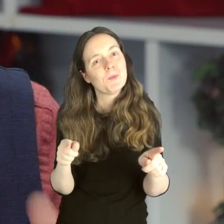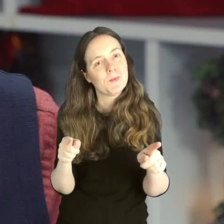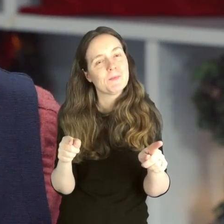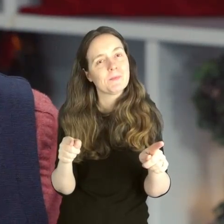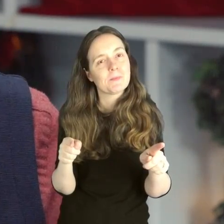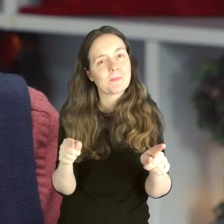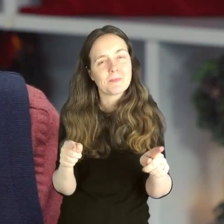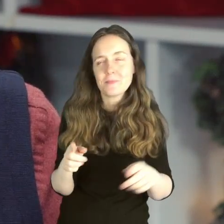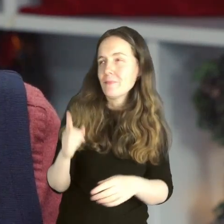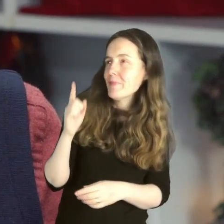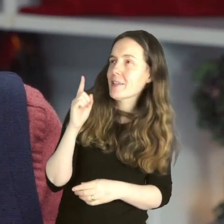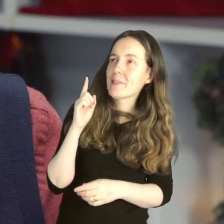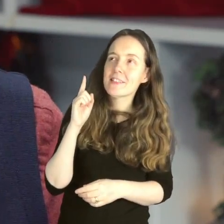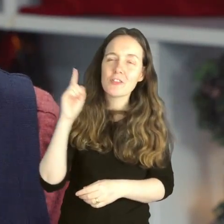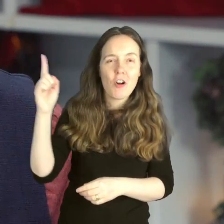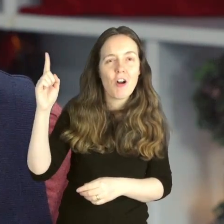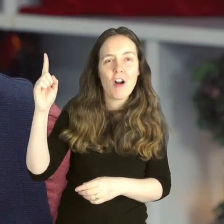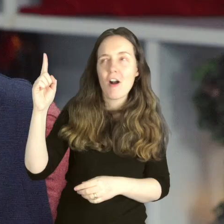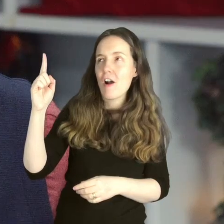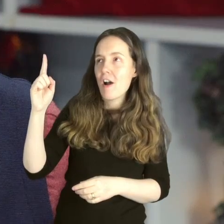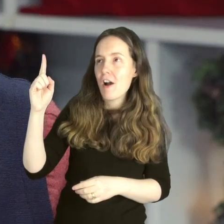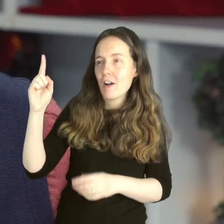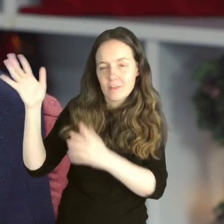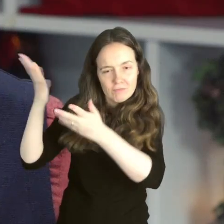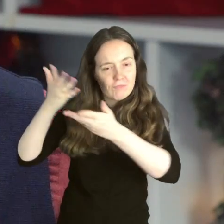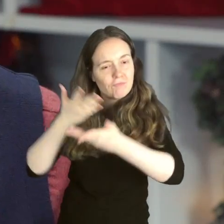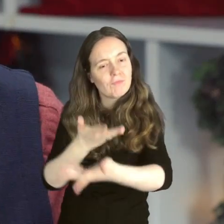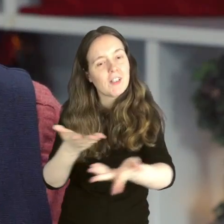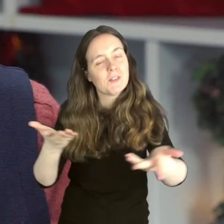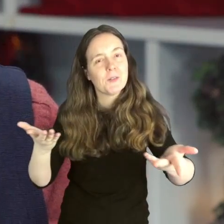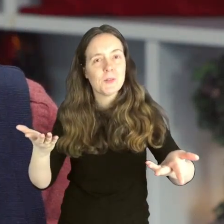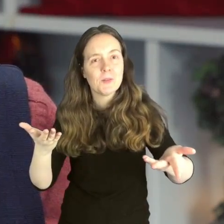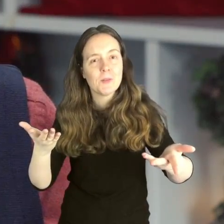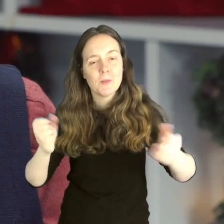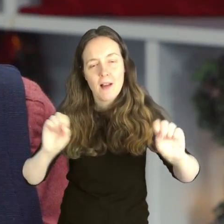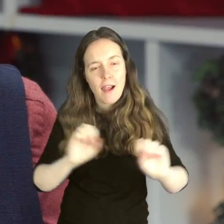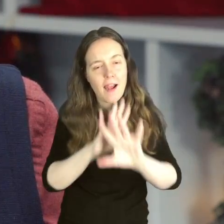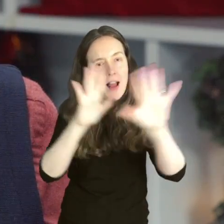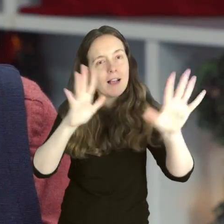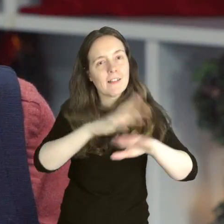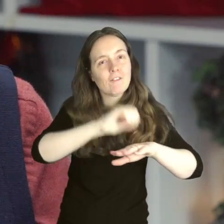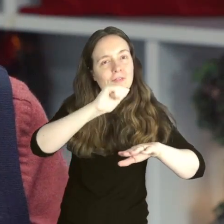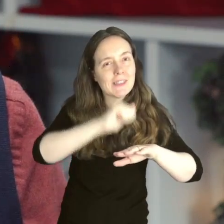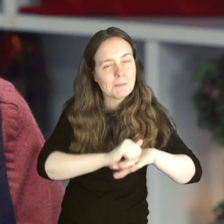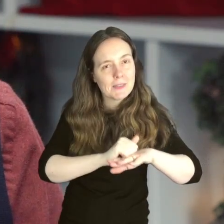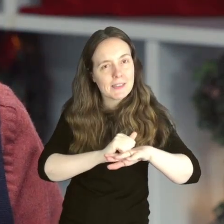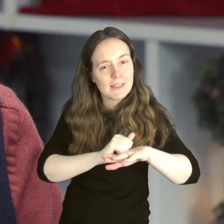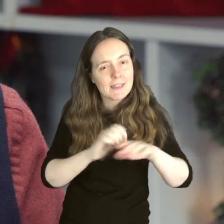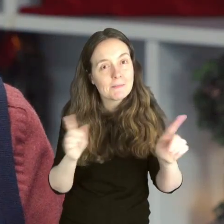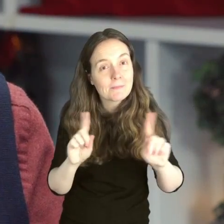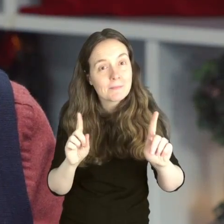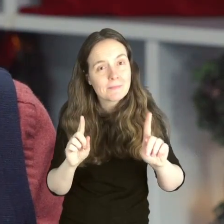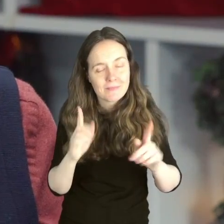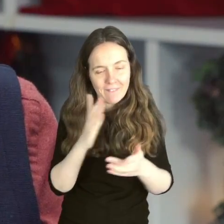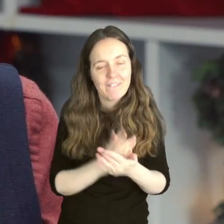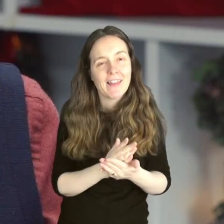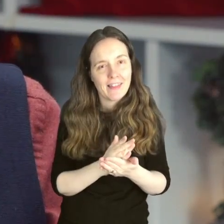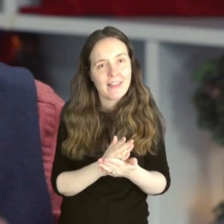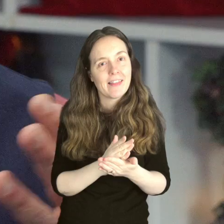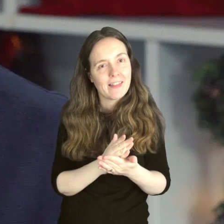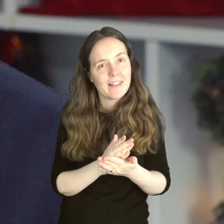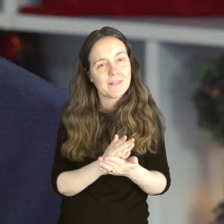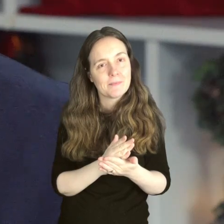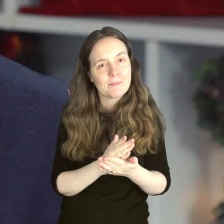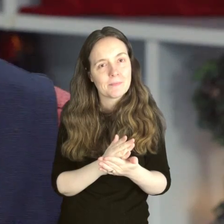May God grant you the light of Christmas, which is faith,